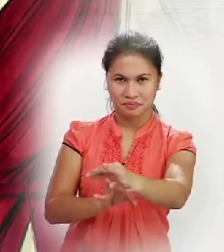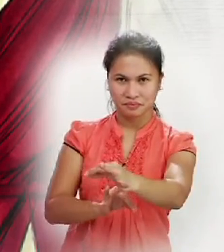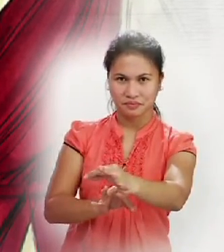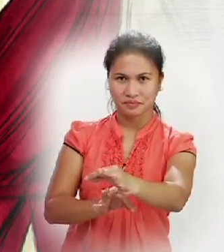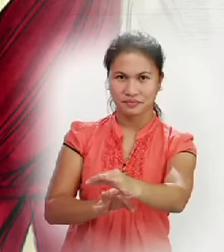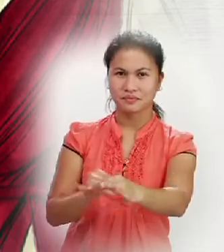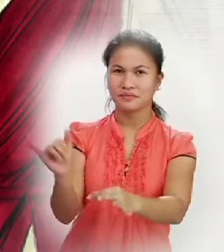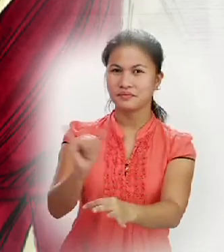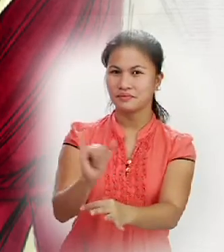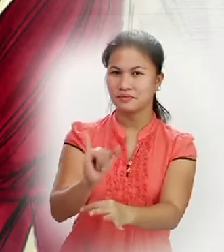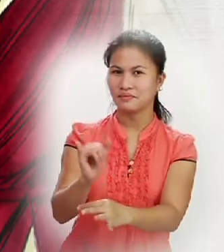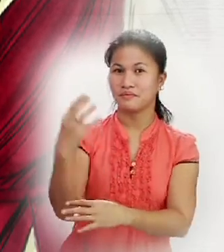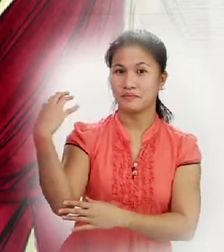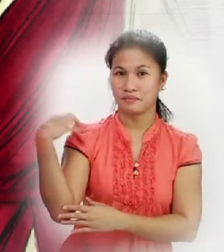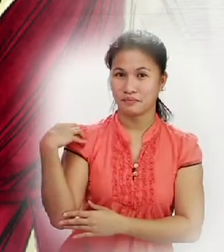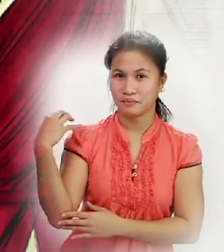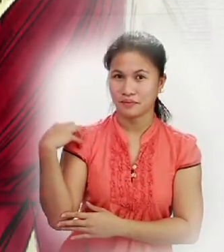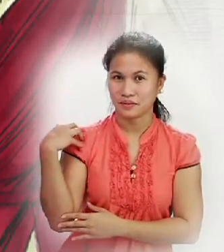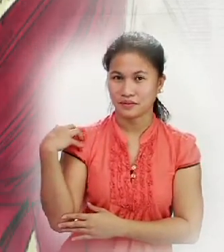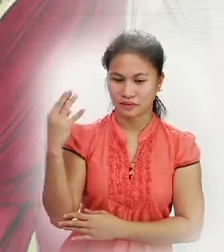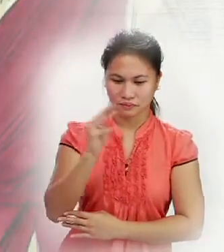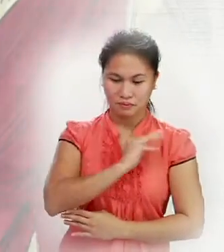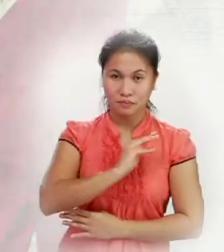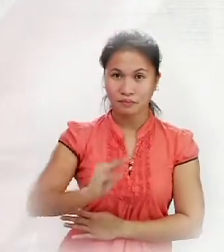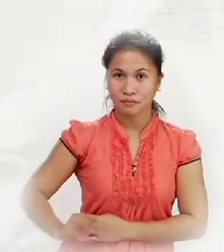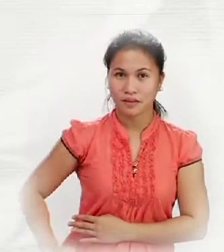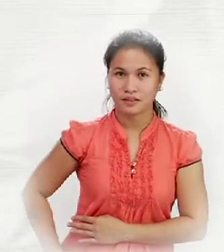the role of being master.